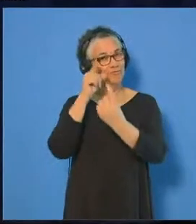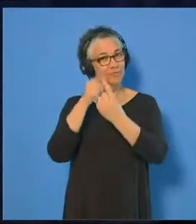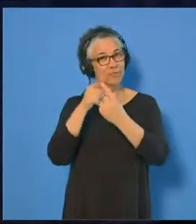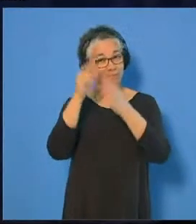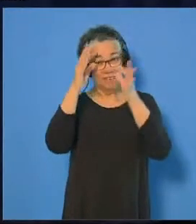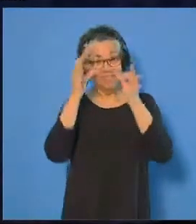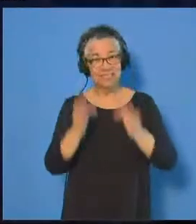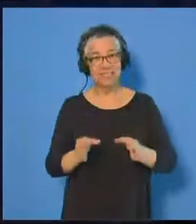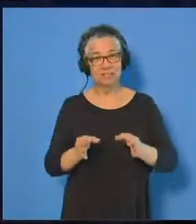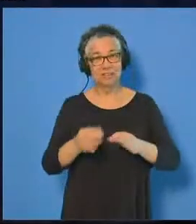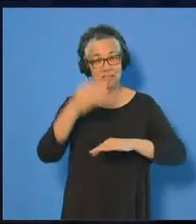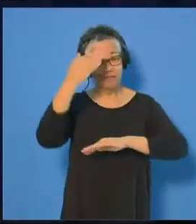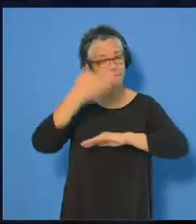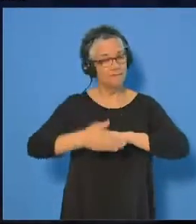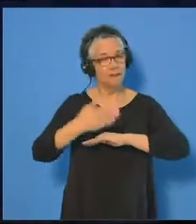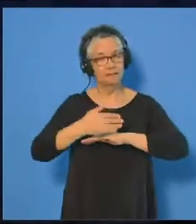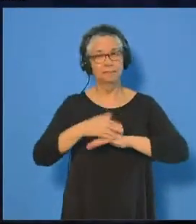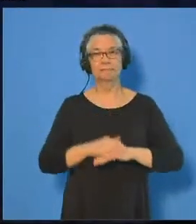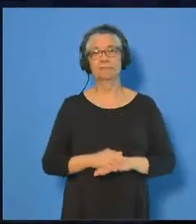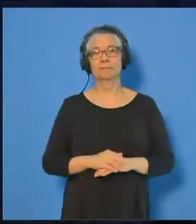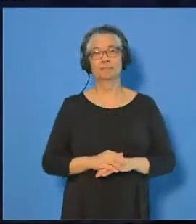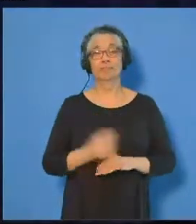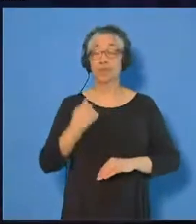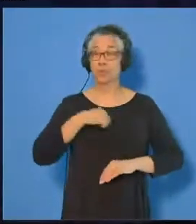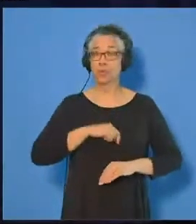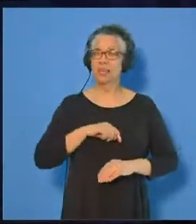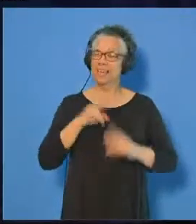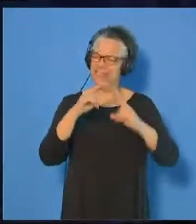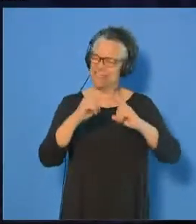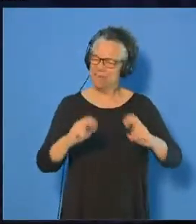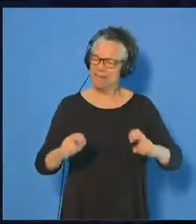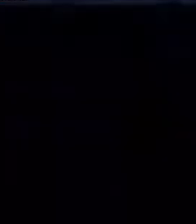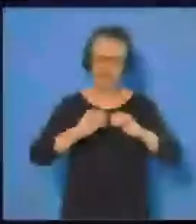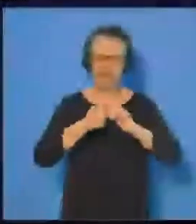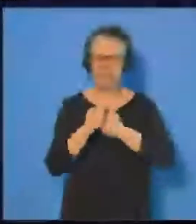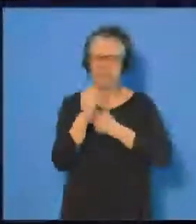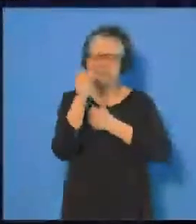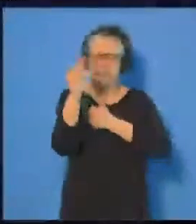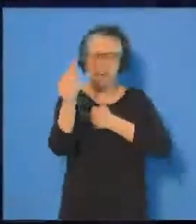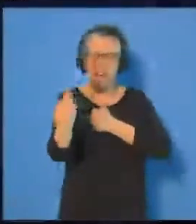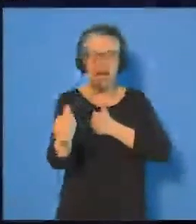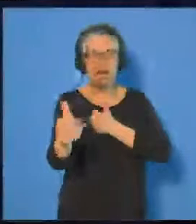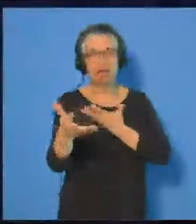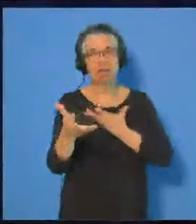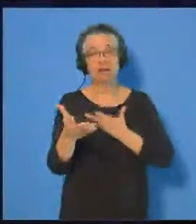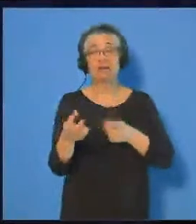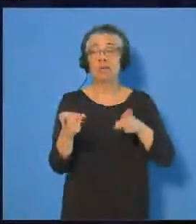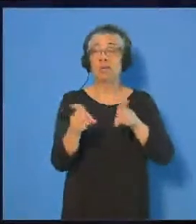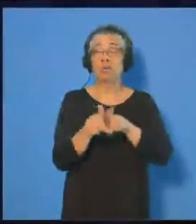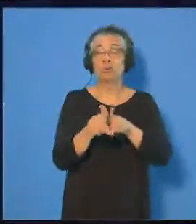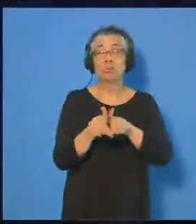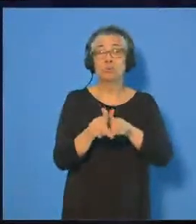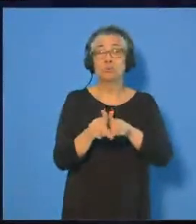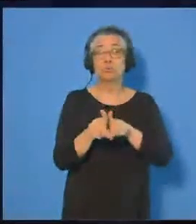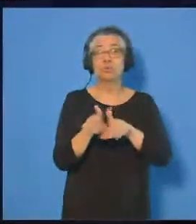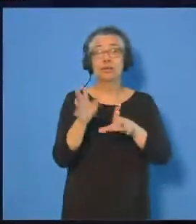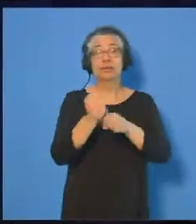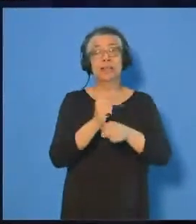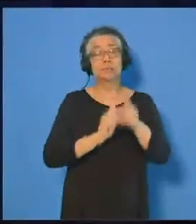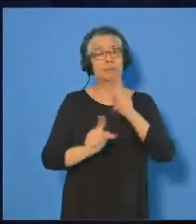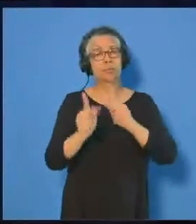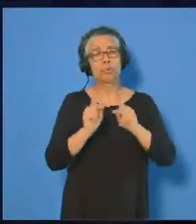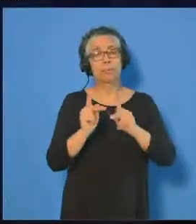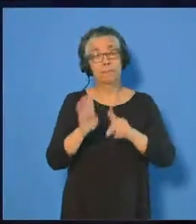decisions that we make. We will be examining how far and we are able to get people back to